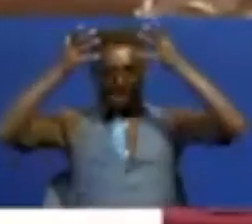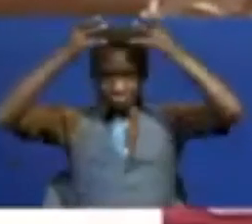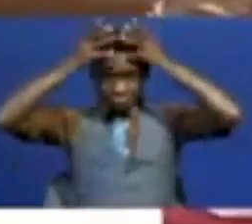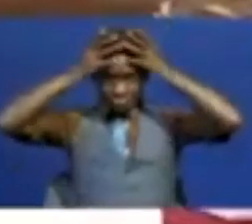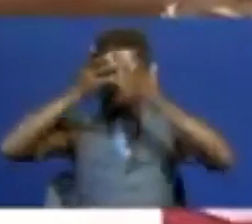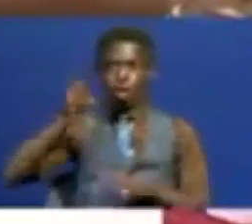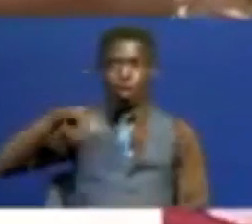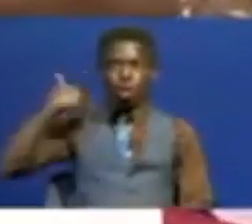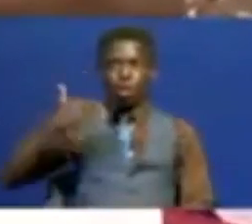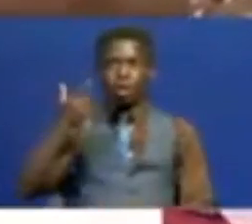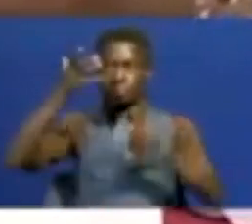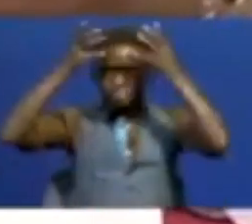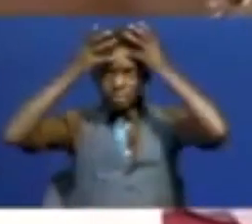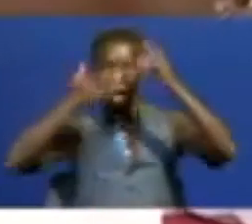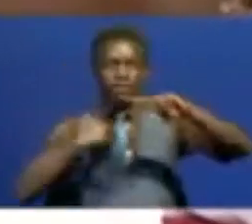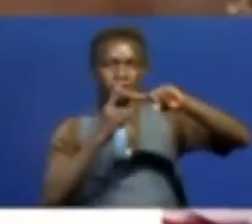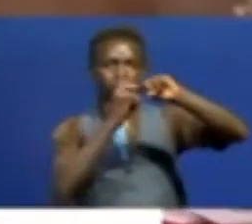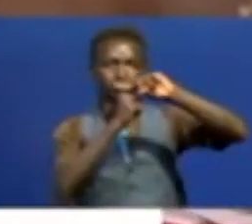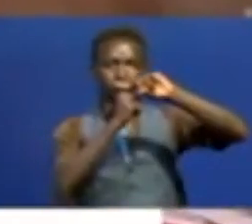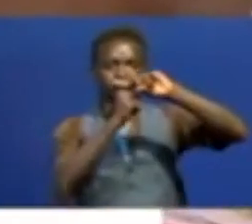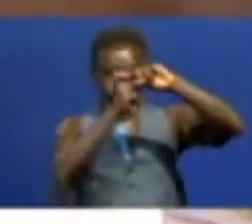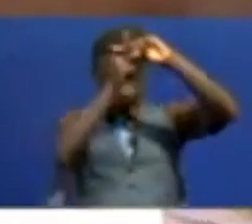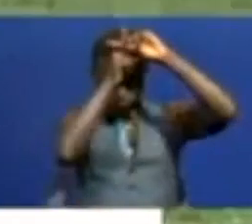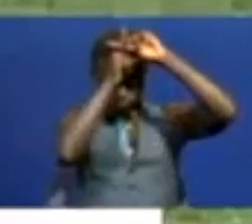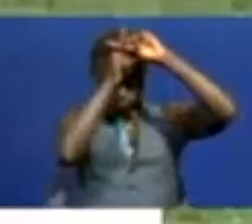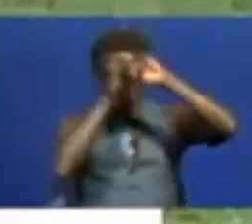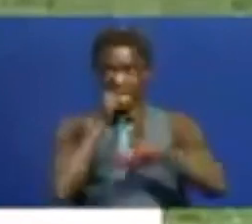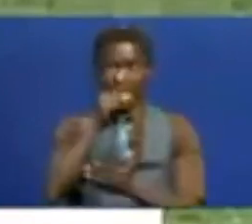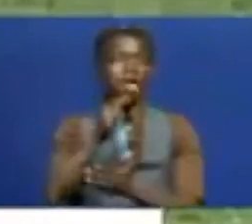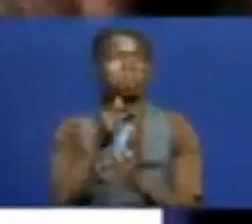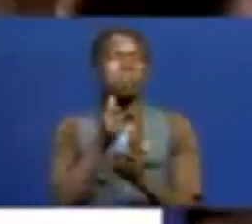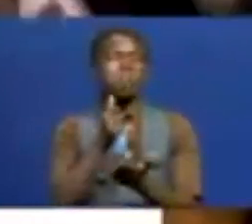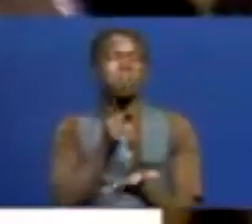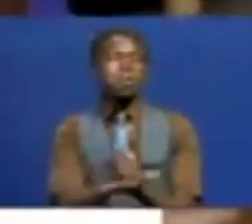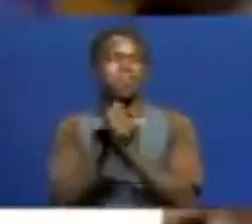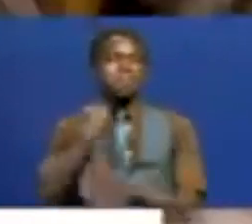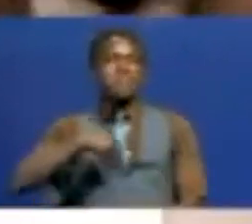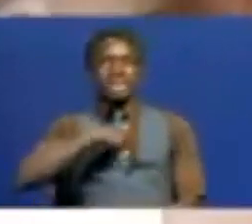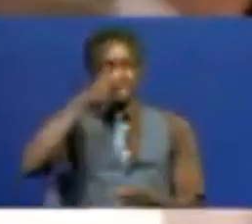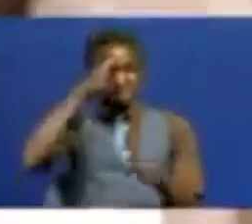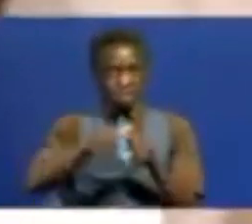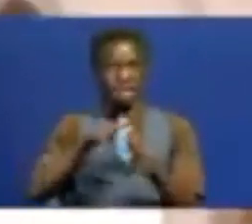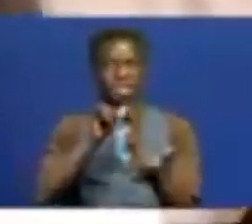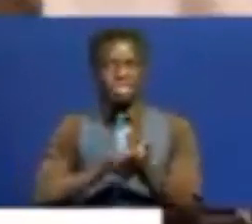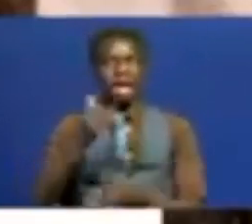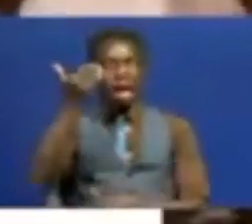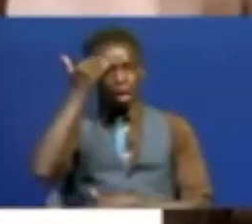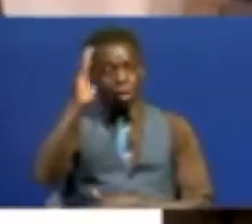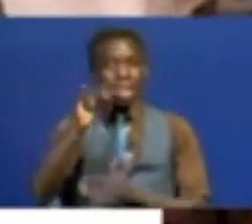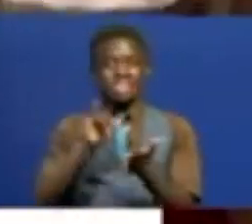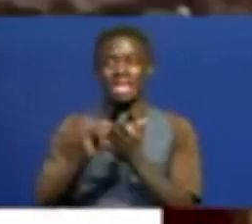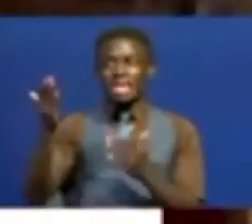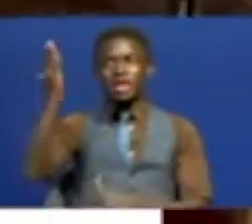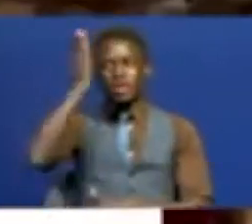crowns is a cross to remind us all that she is aware of, and he is now aware of,